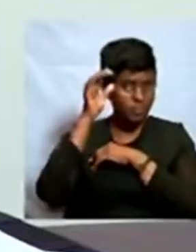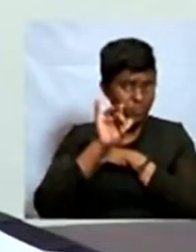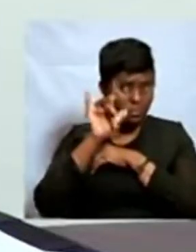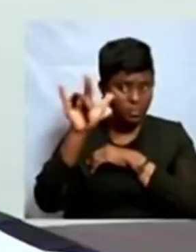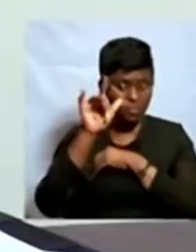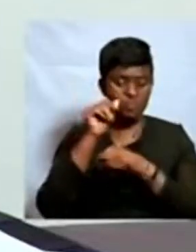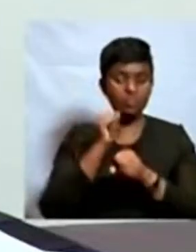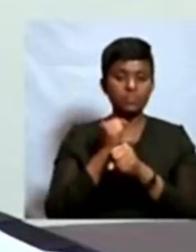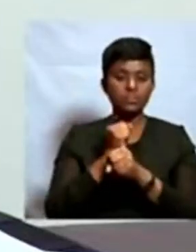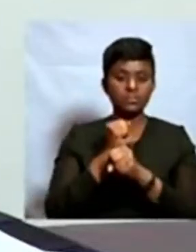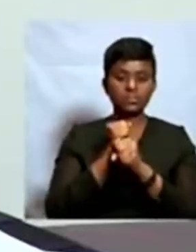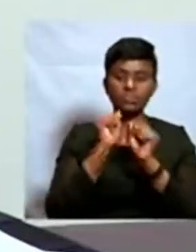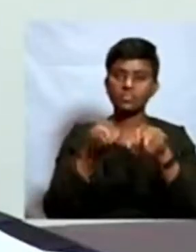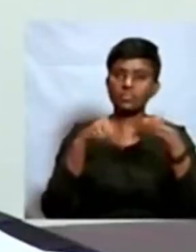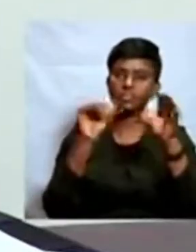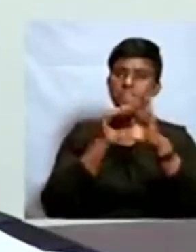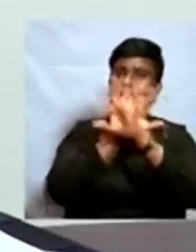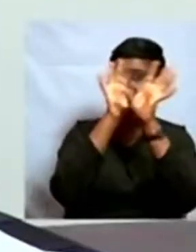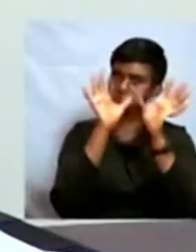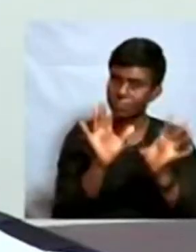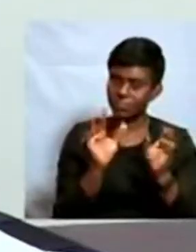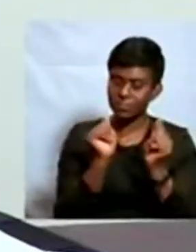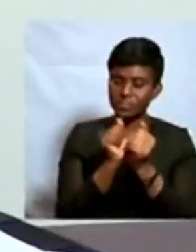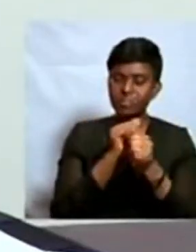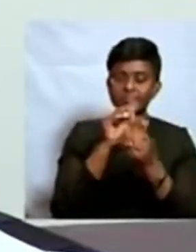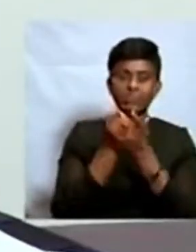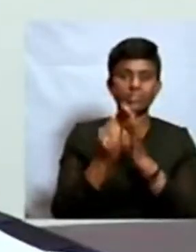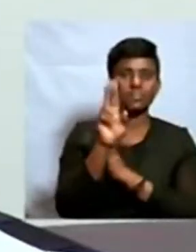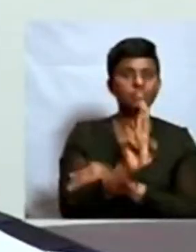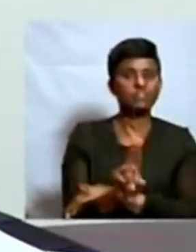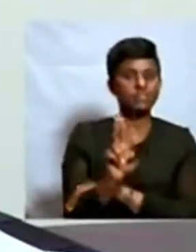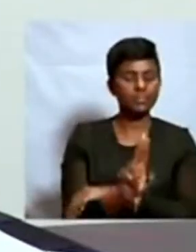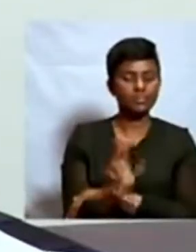framework, it gives clarity to all the users.